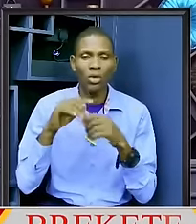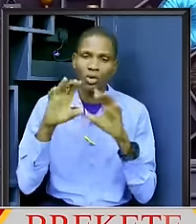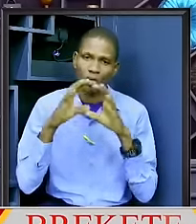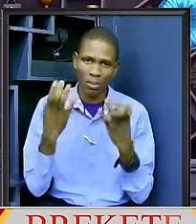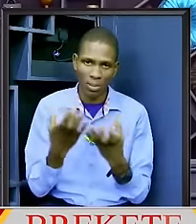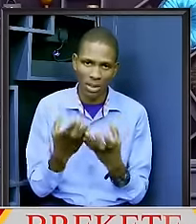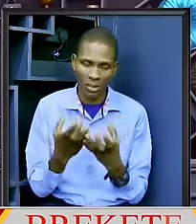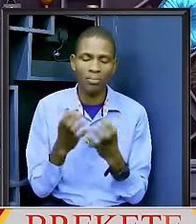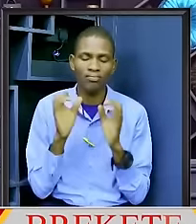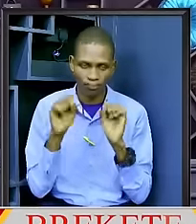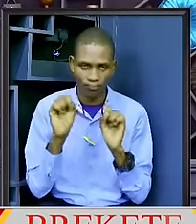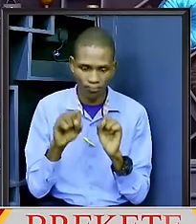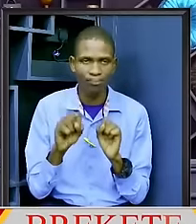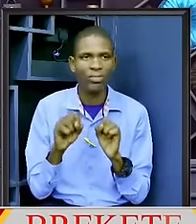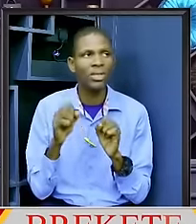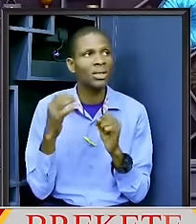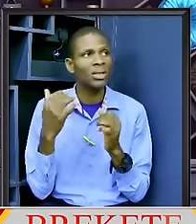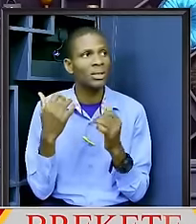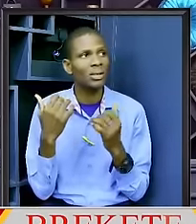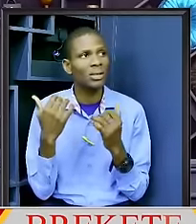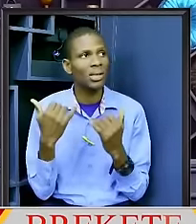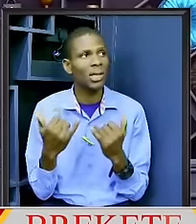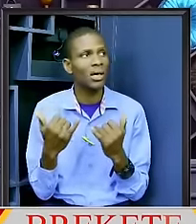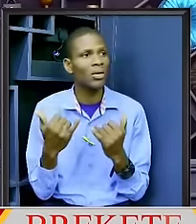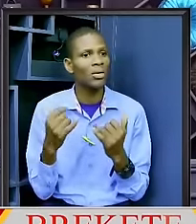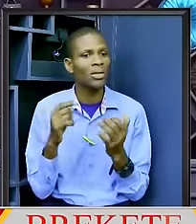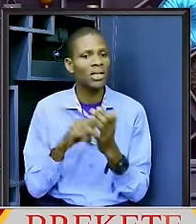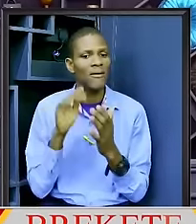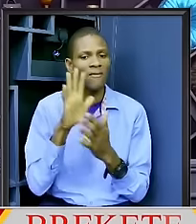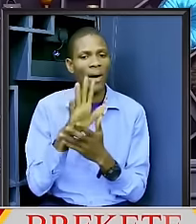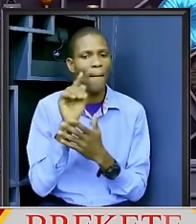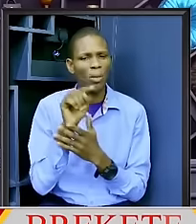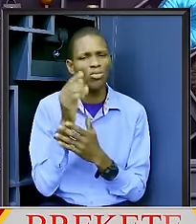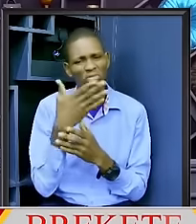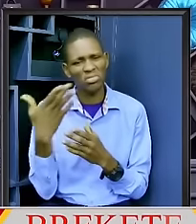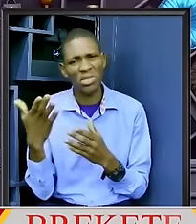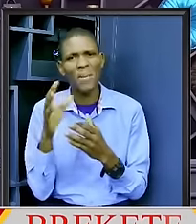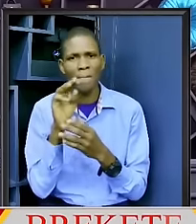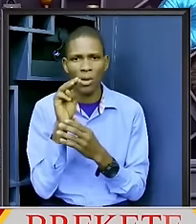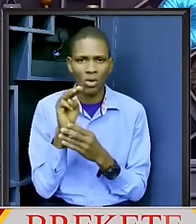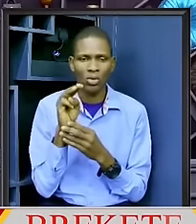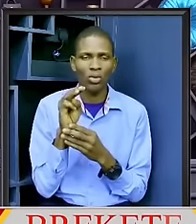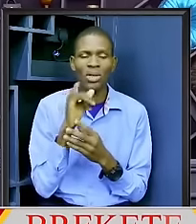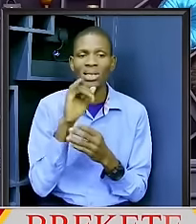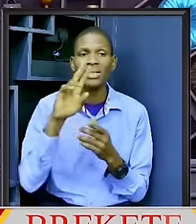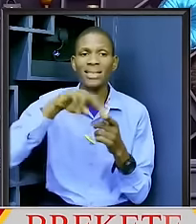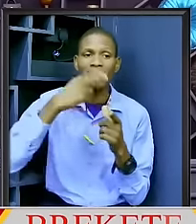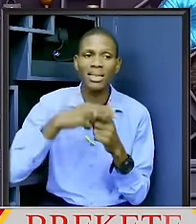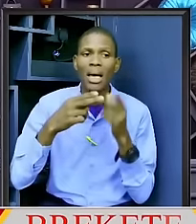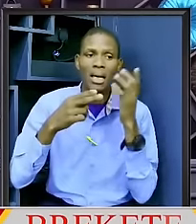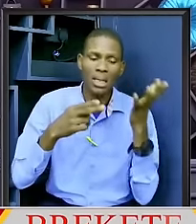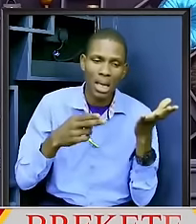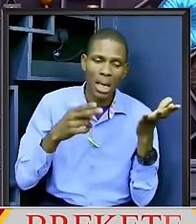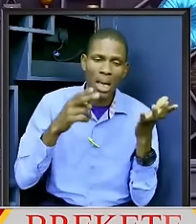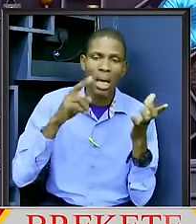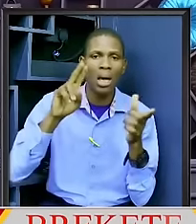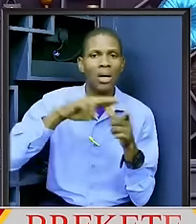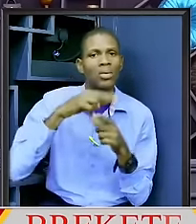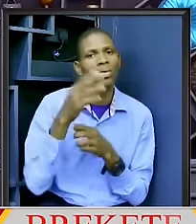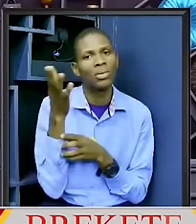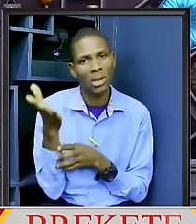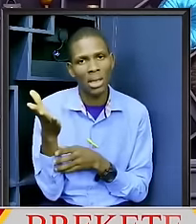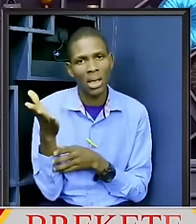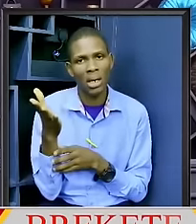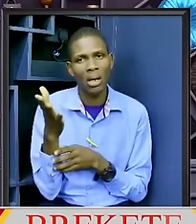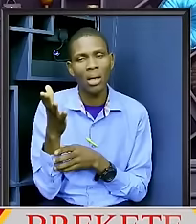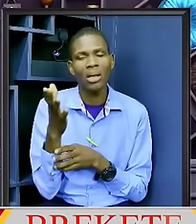So this money, this 5-point-something million naira, yes, sir, is neither here nor there,